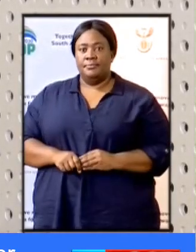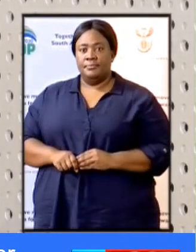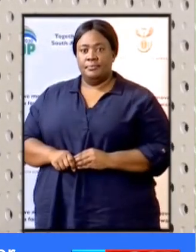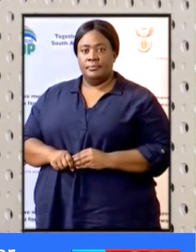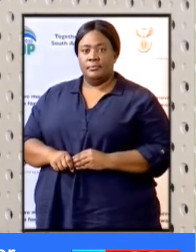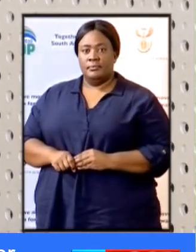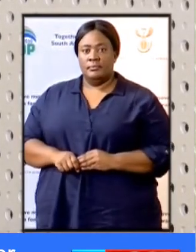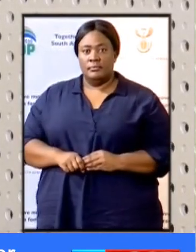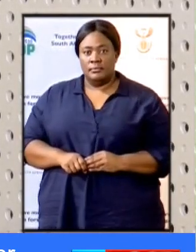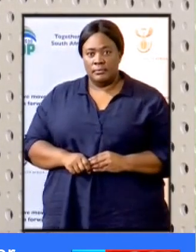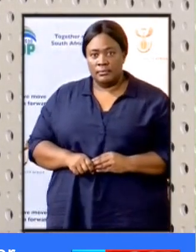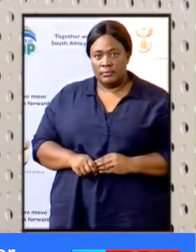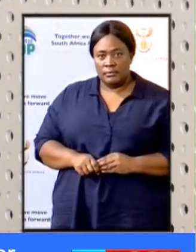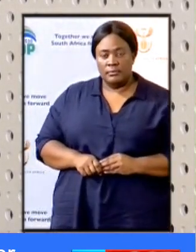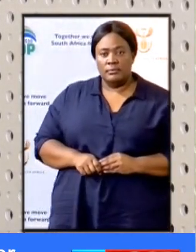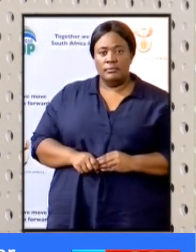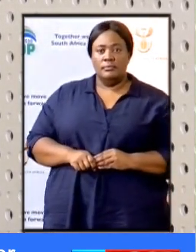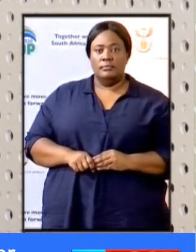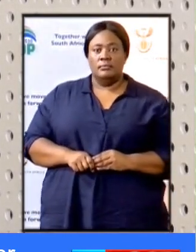Minister